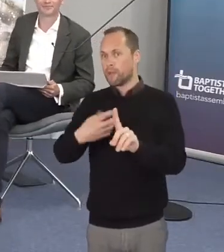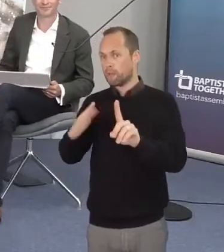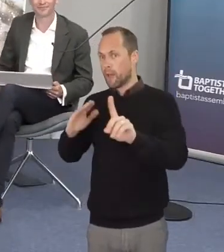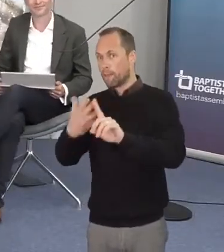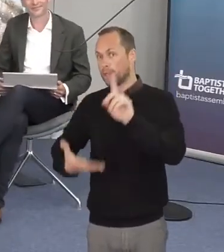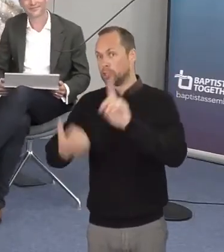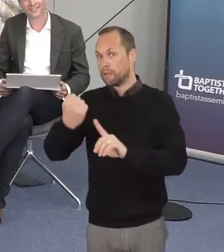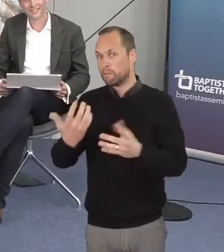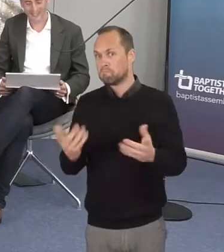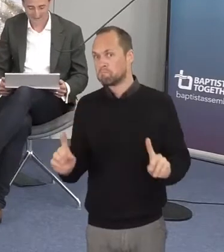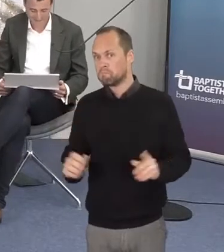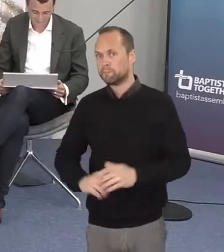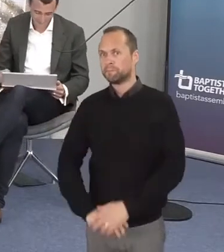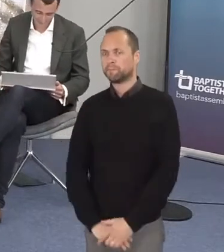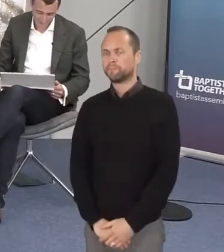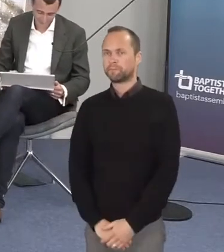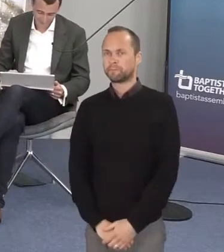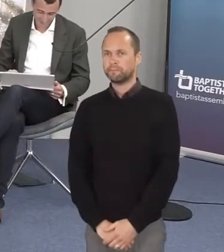period.